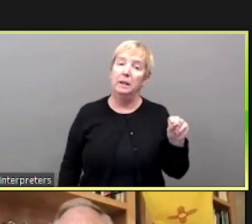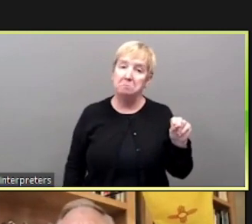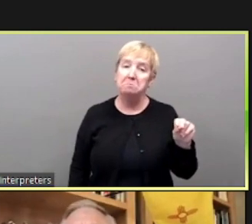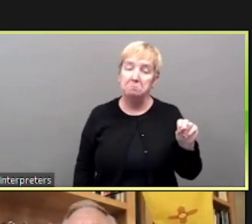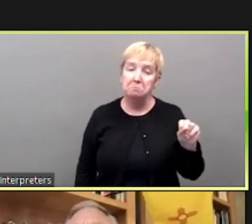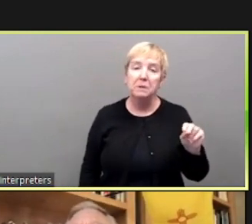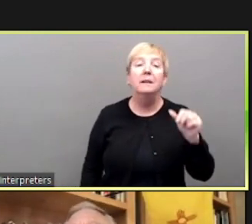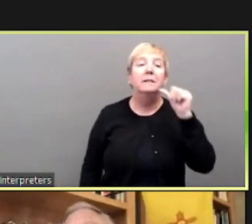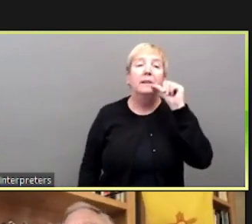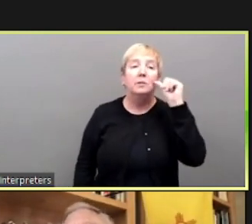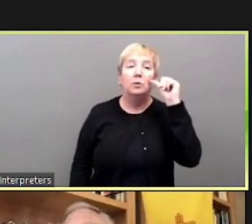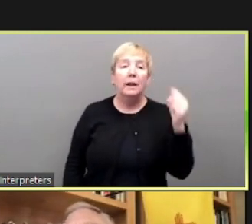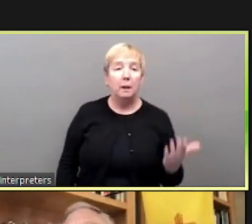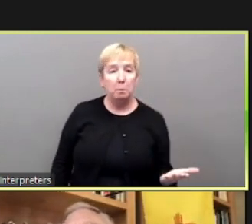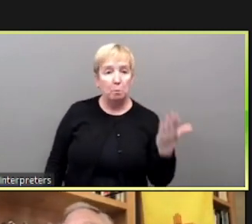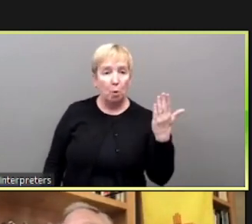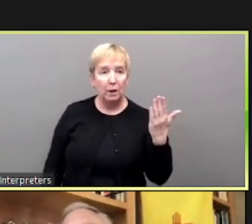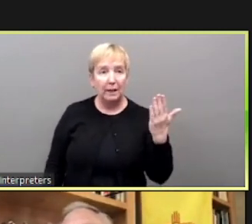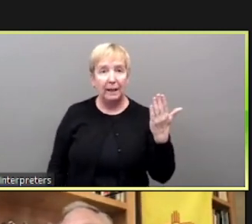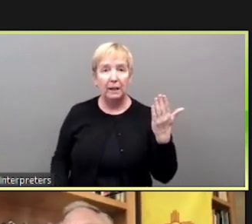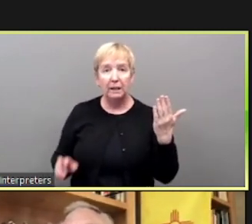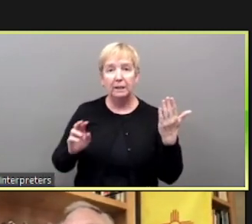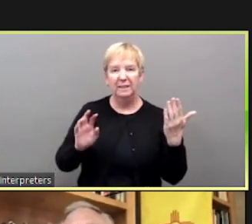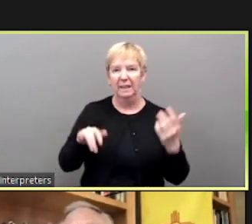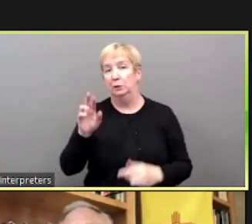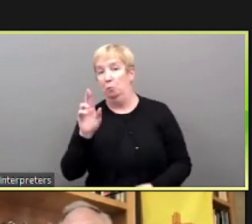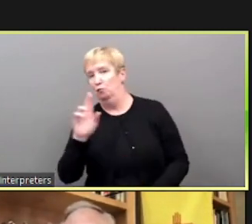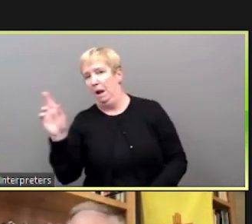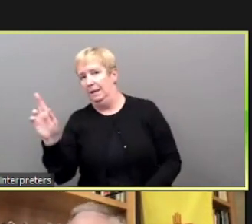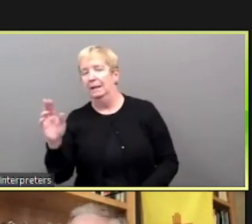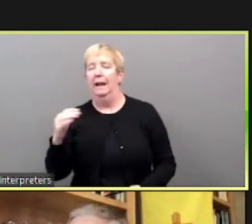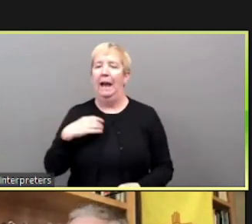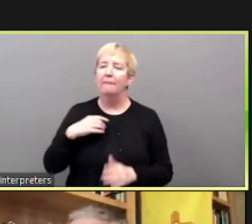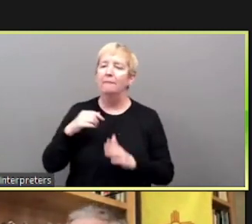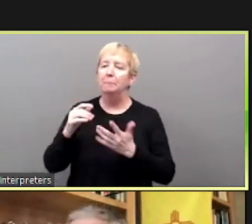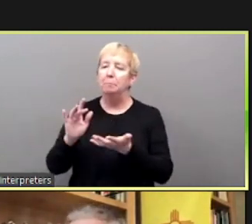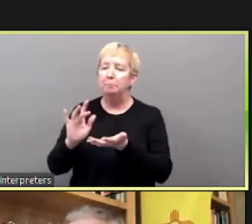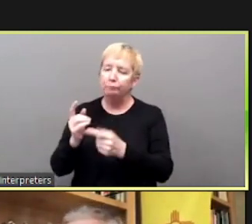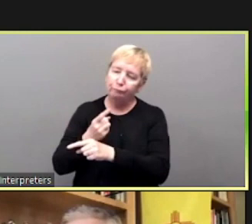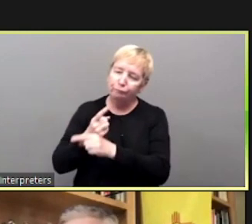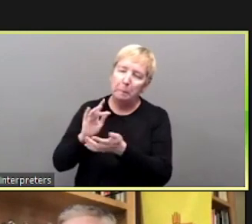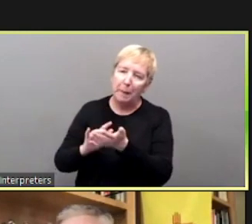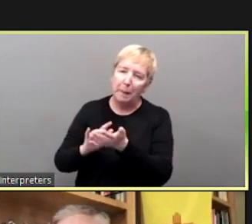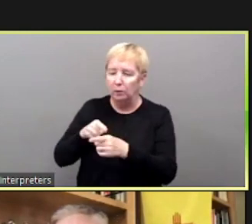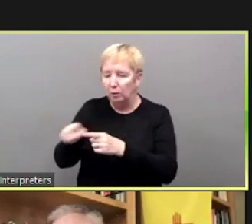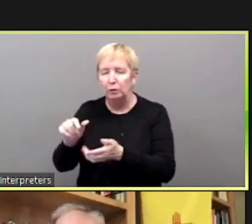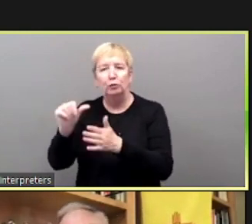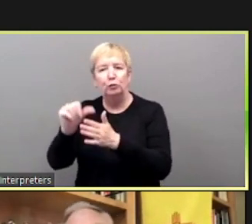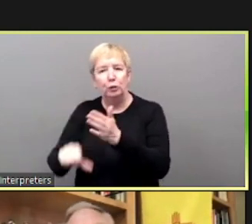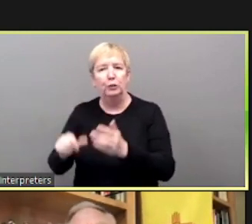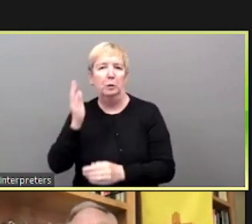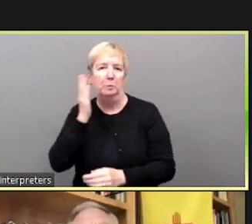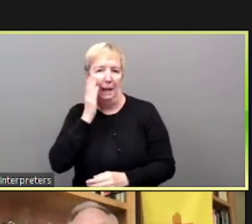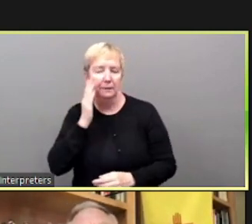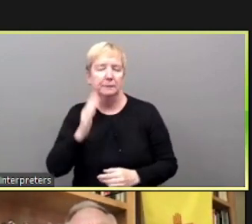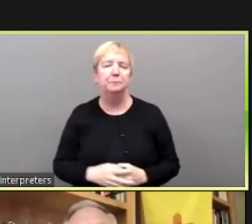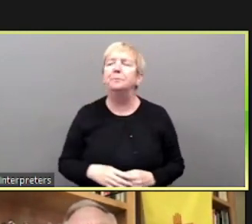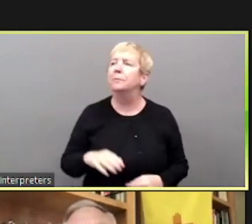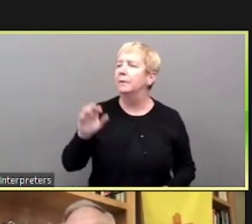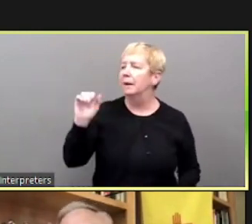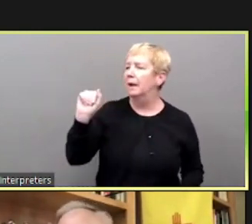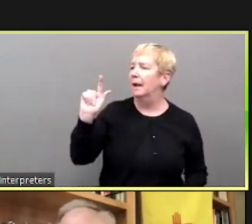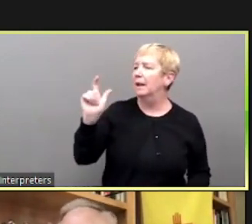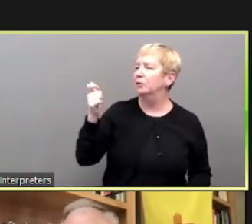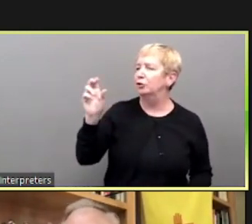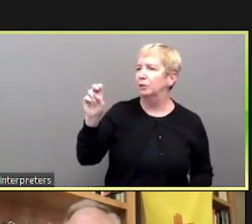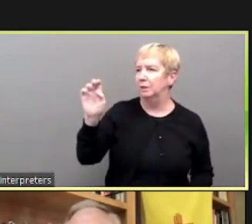Yesterday morning, on the right, these are the medical surgical beds. And Algernon asked a question about, well,